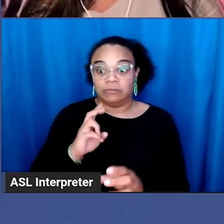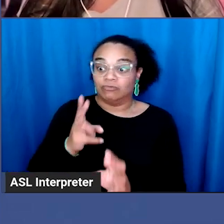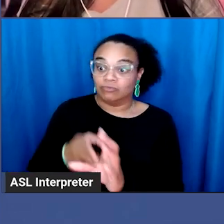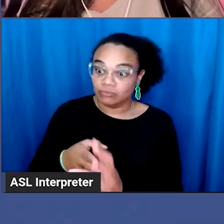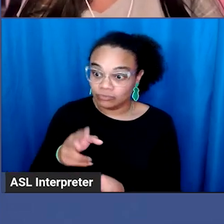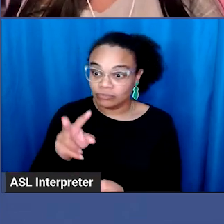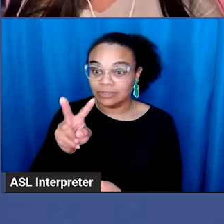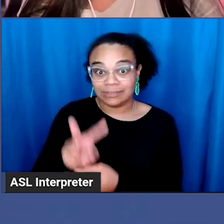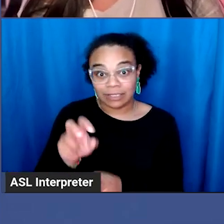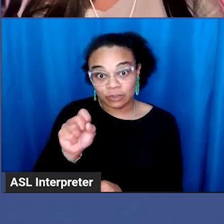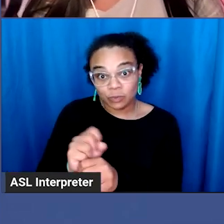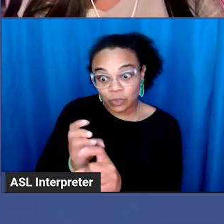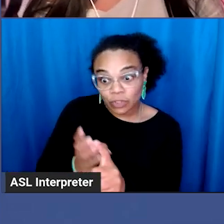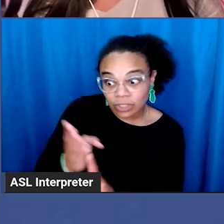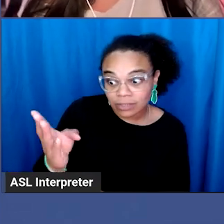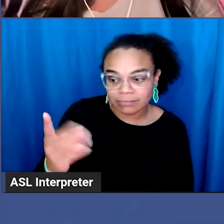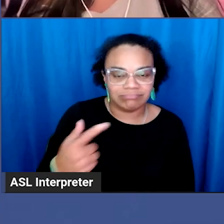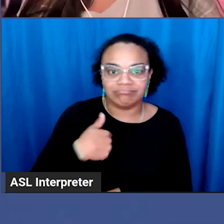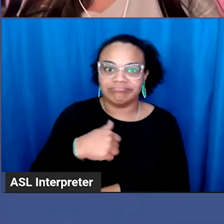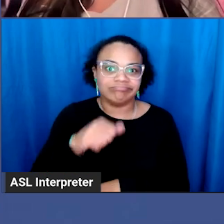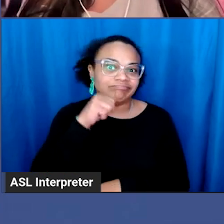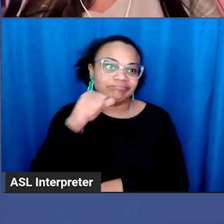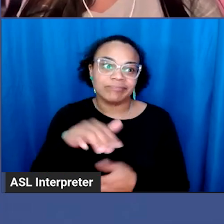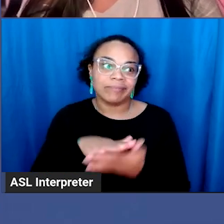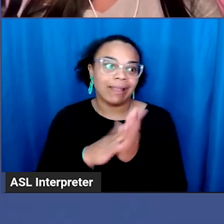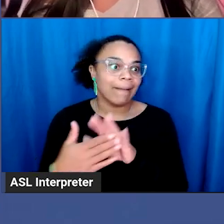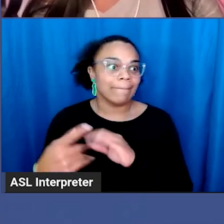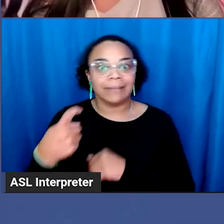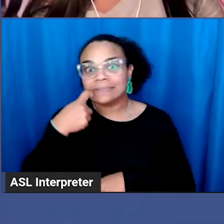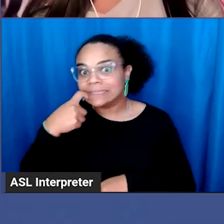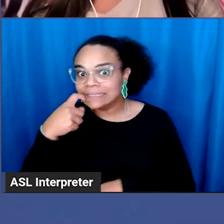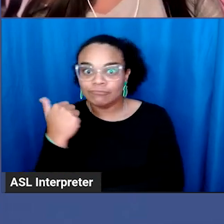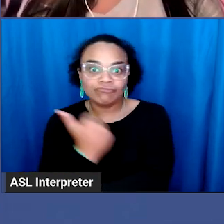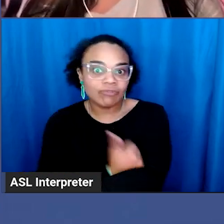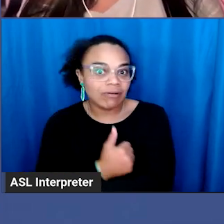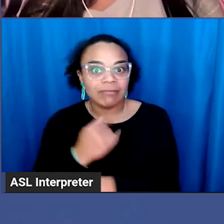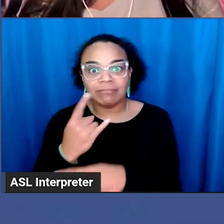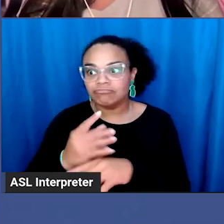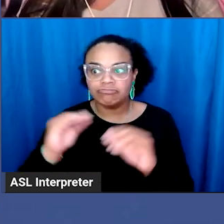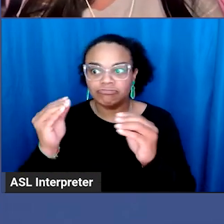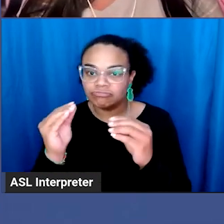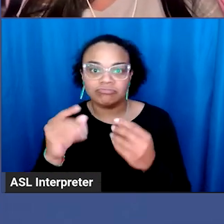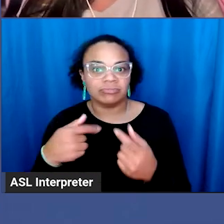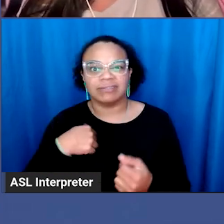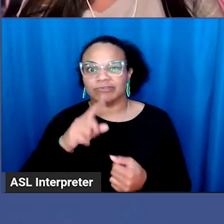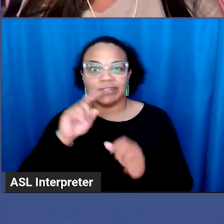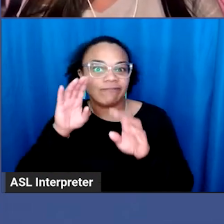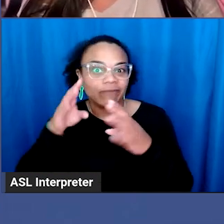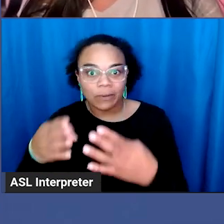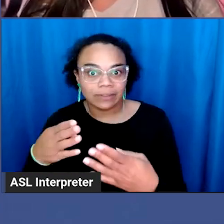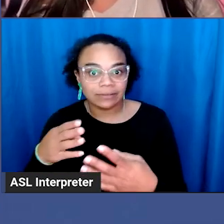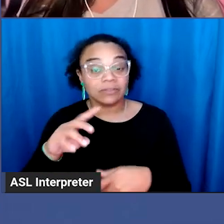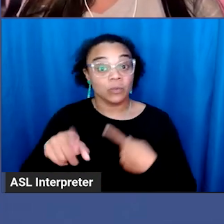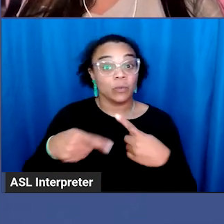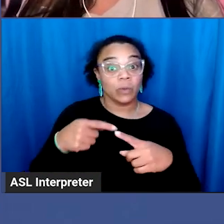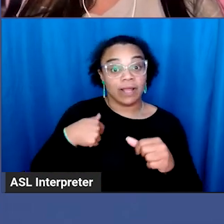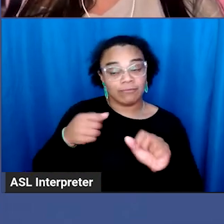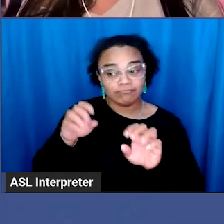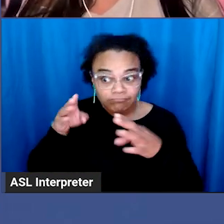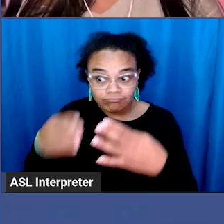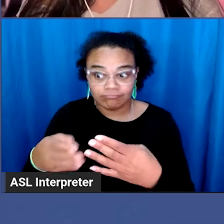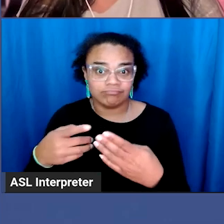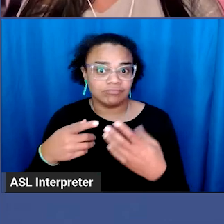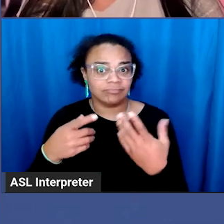I didn't, get into any addictions or anything. I was very much focused. And when I was focused, I